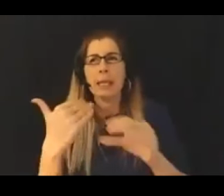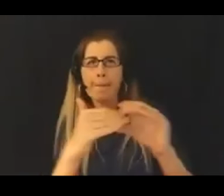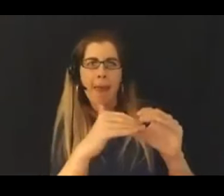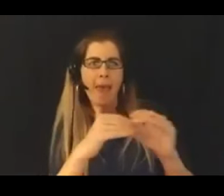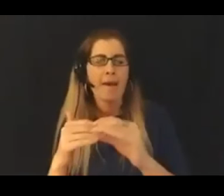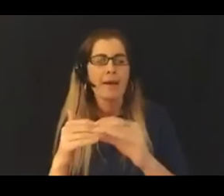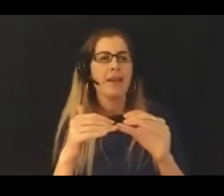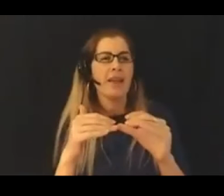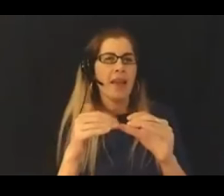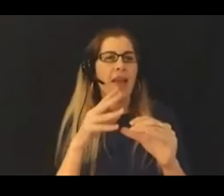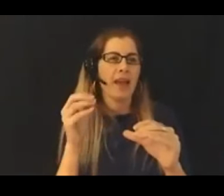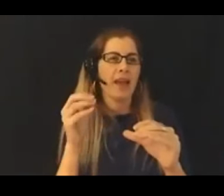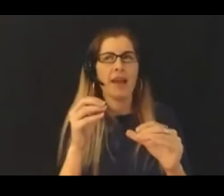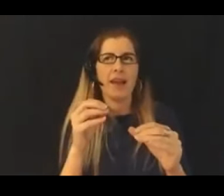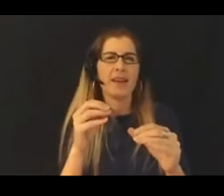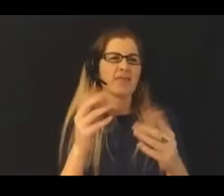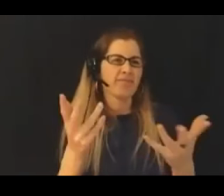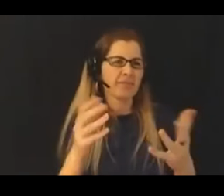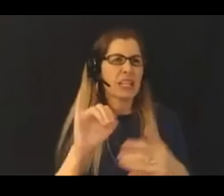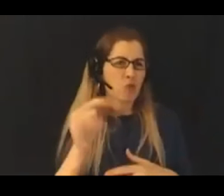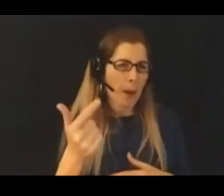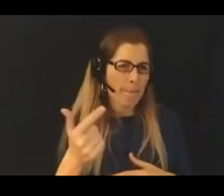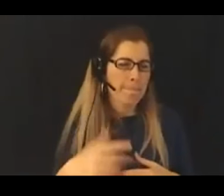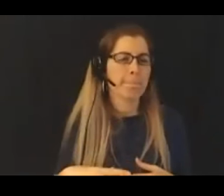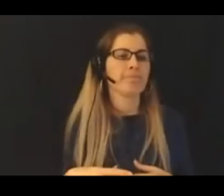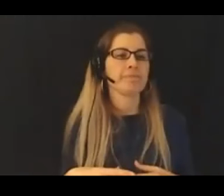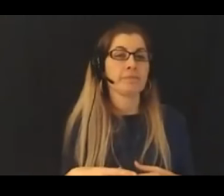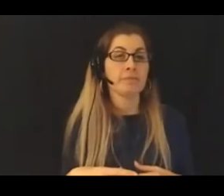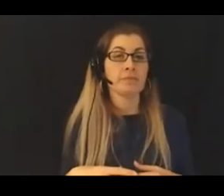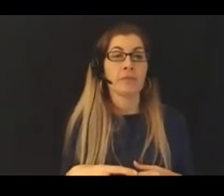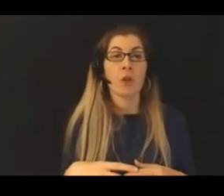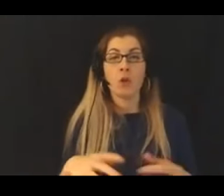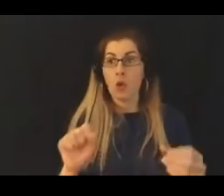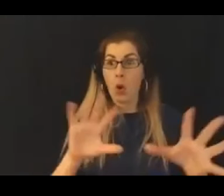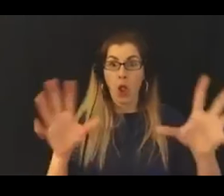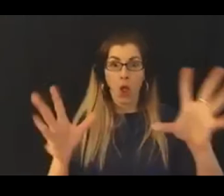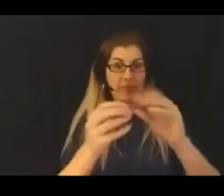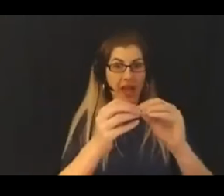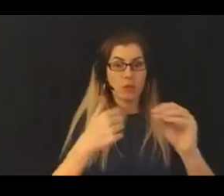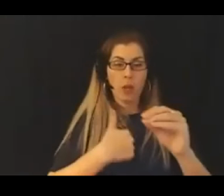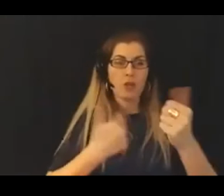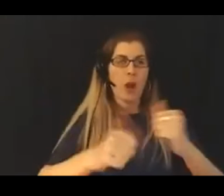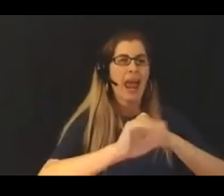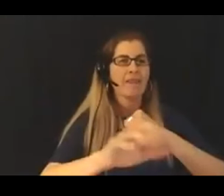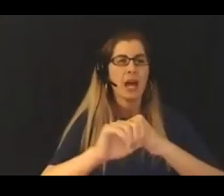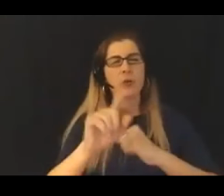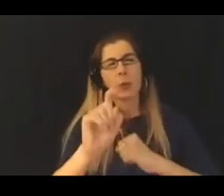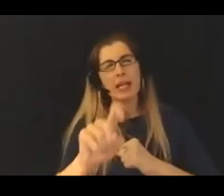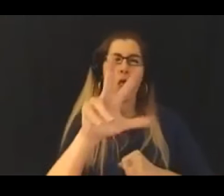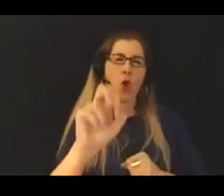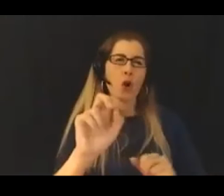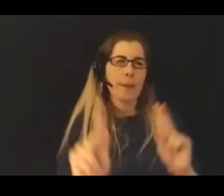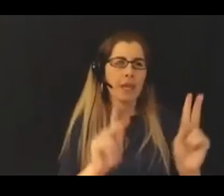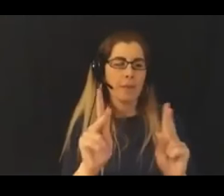and Facebook, Instagram. So through that, we had been hoping to get at least 30 participants, and we ended up